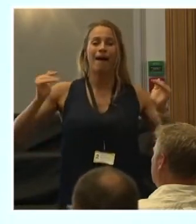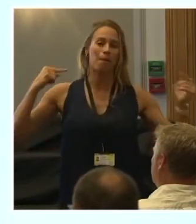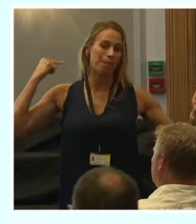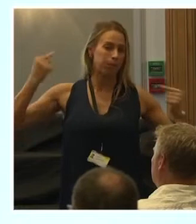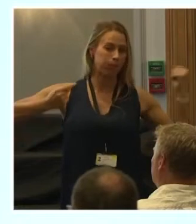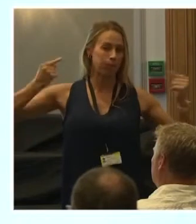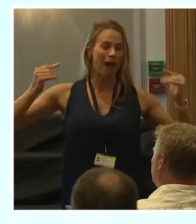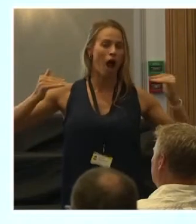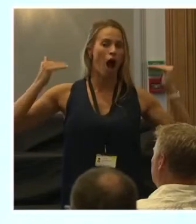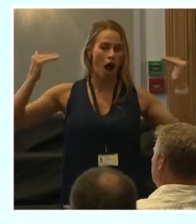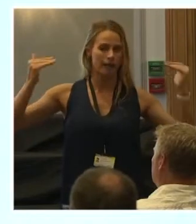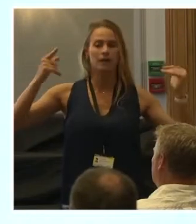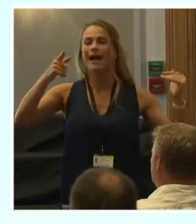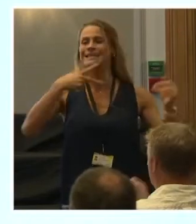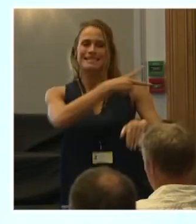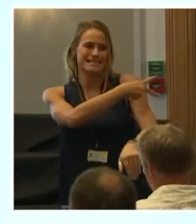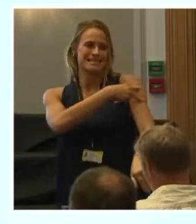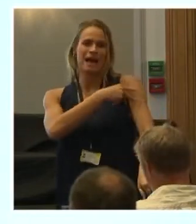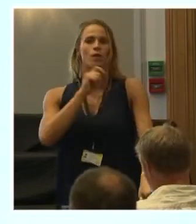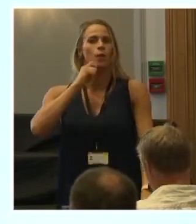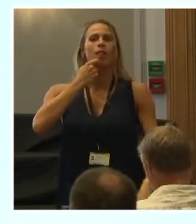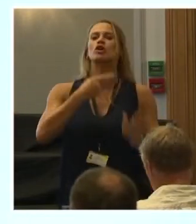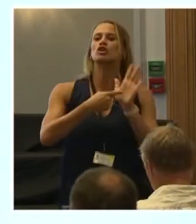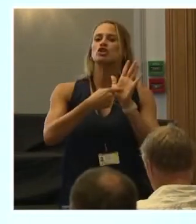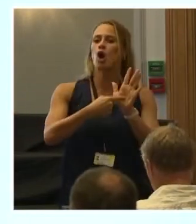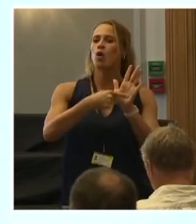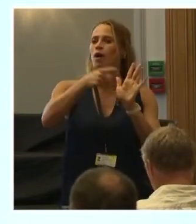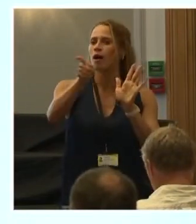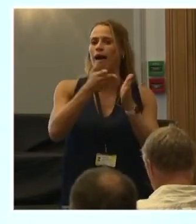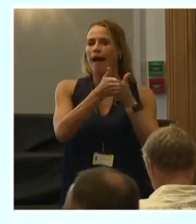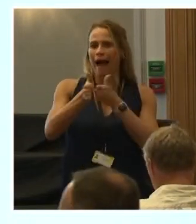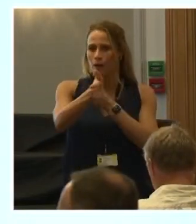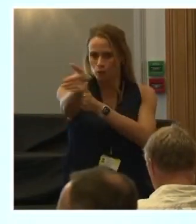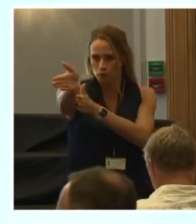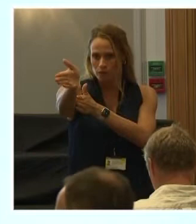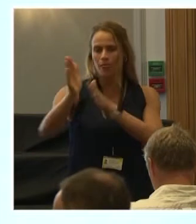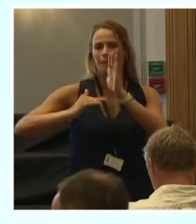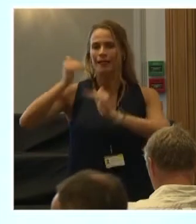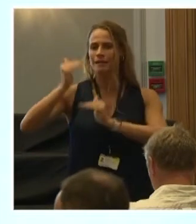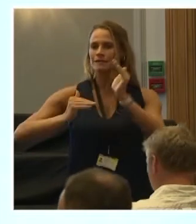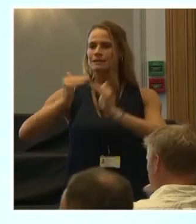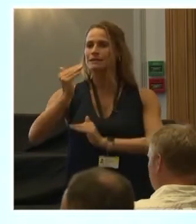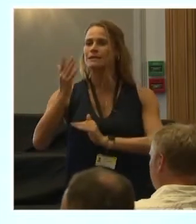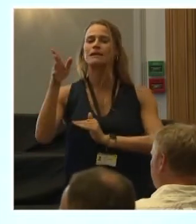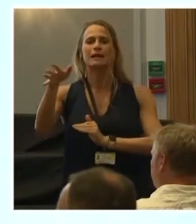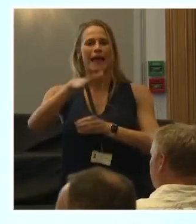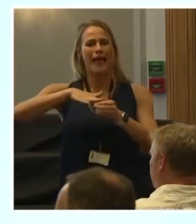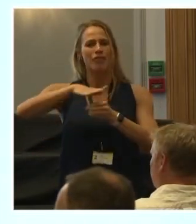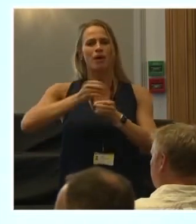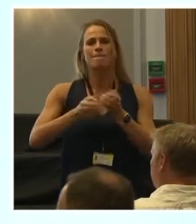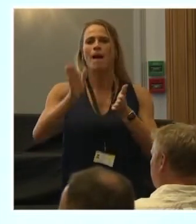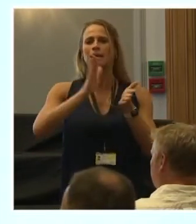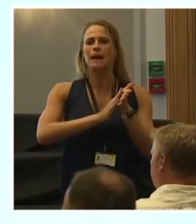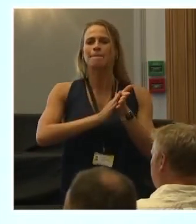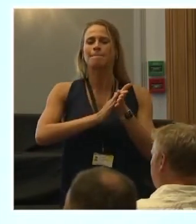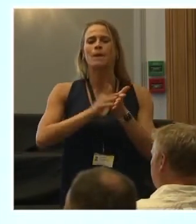and staff will be on hand to escort you from the building. For anybody who's familiar with the area, it's Lloyd's Bank on New Street, which is where we will meet.